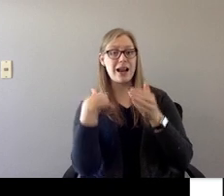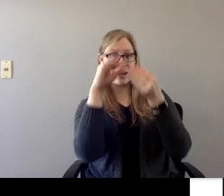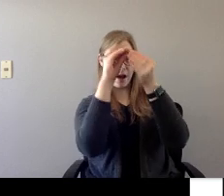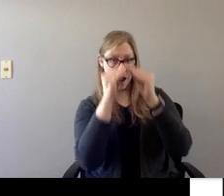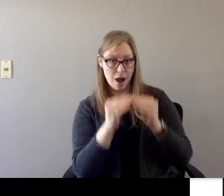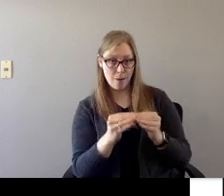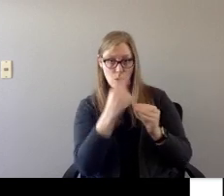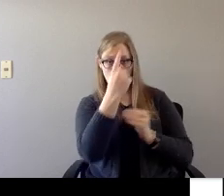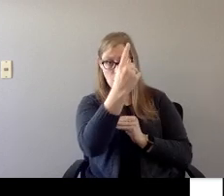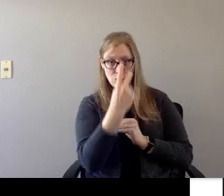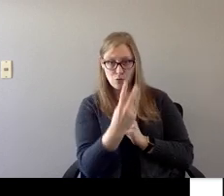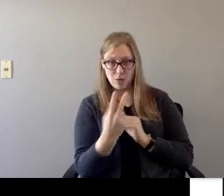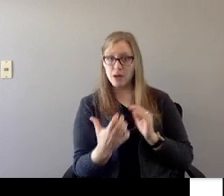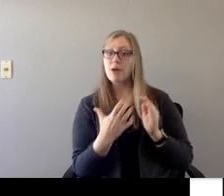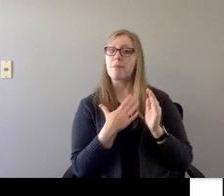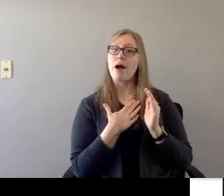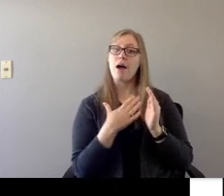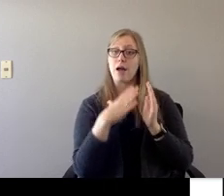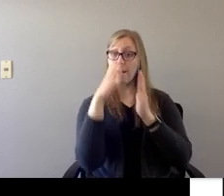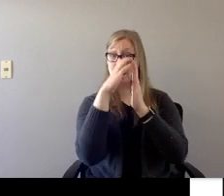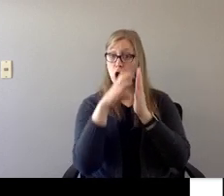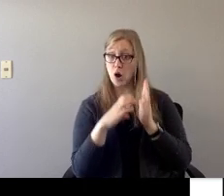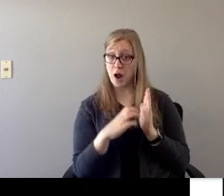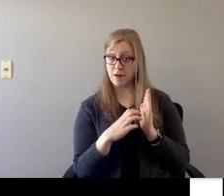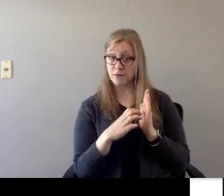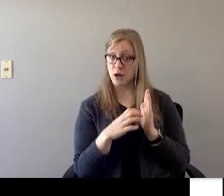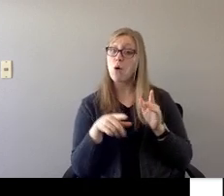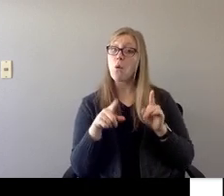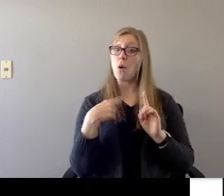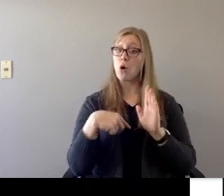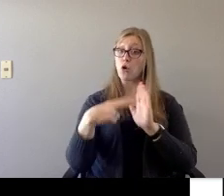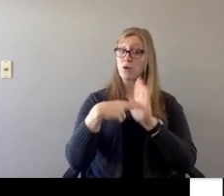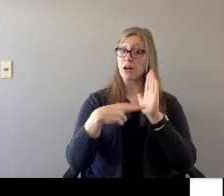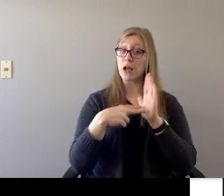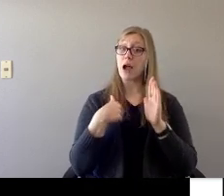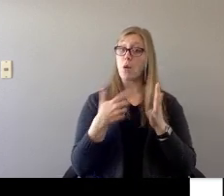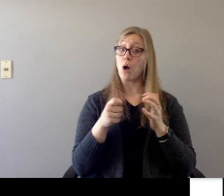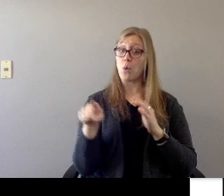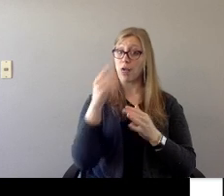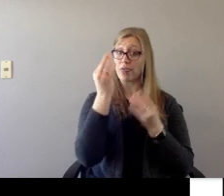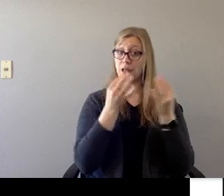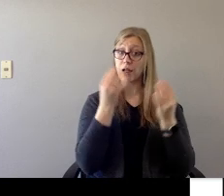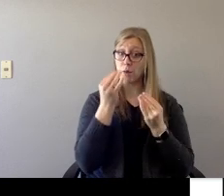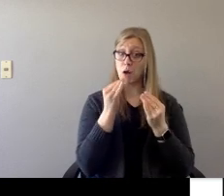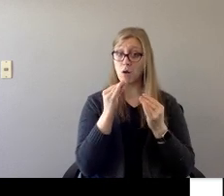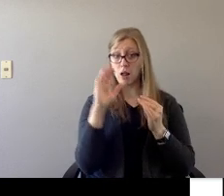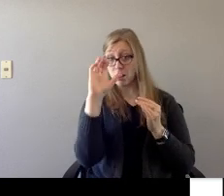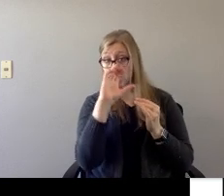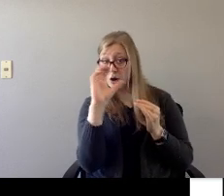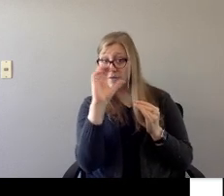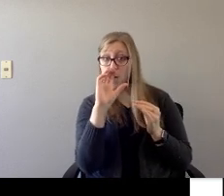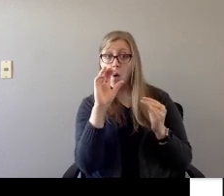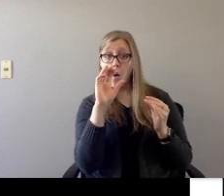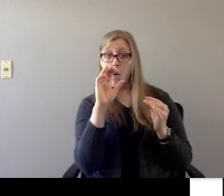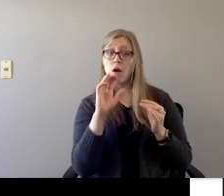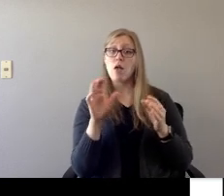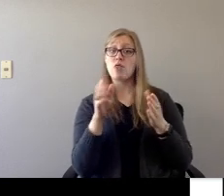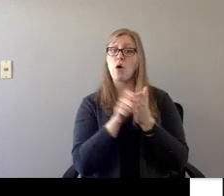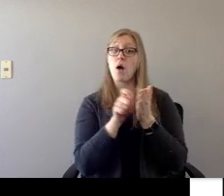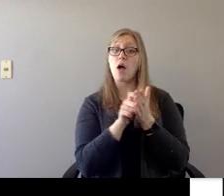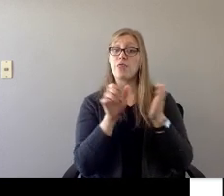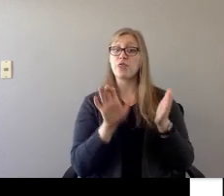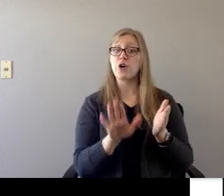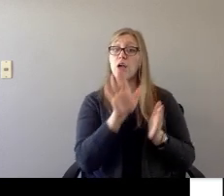And as we read these first 3 paragraphs, I just want you to think about and be on the lookout for the